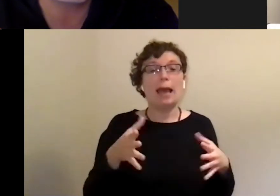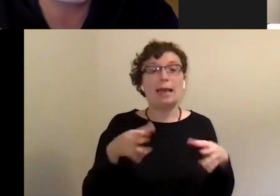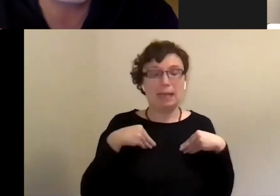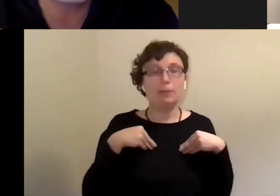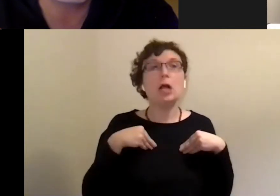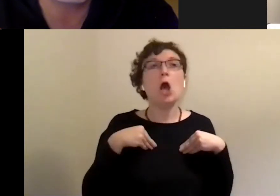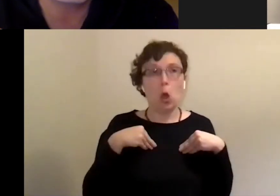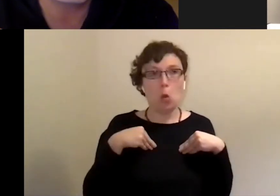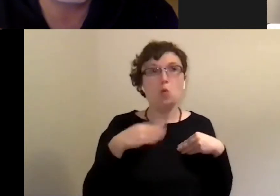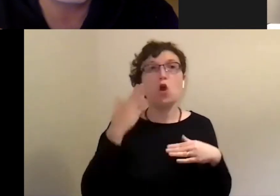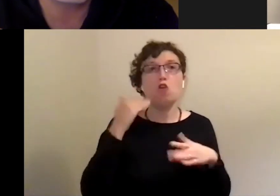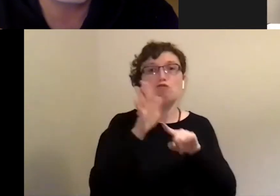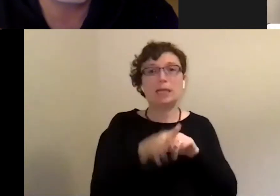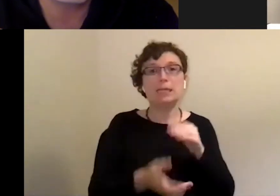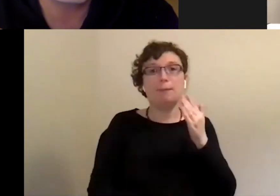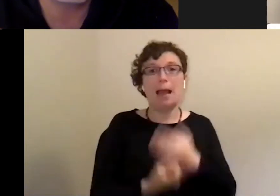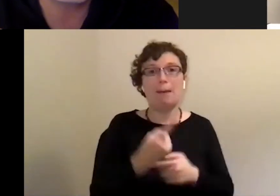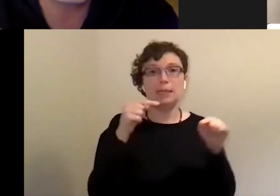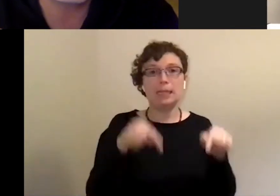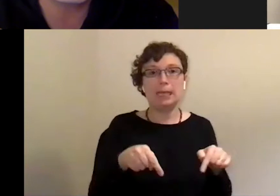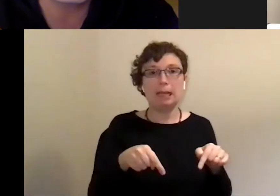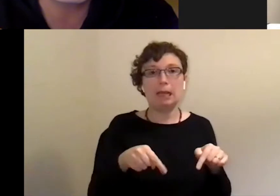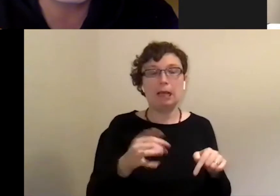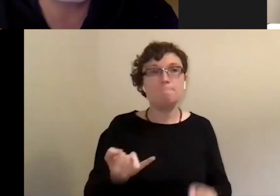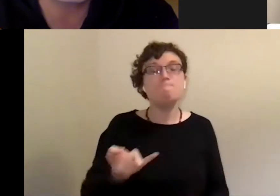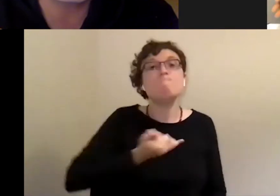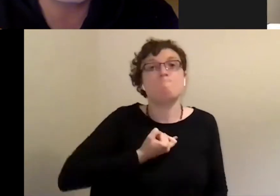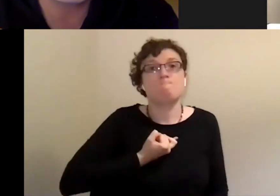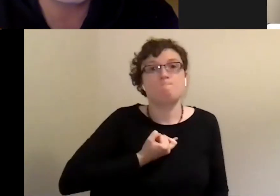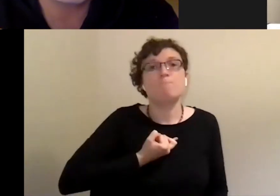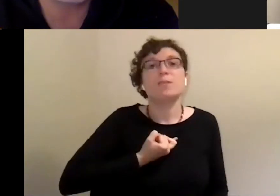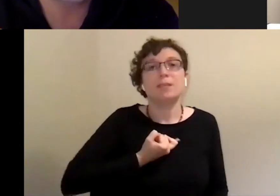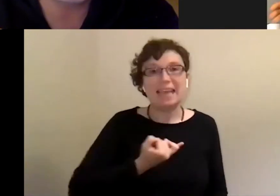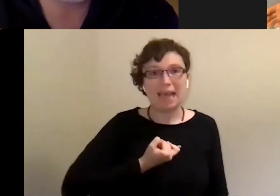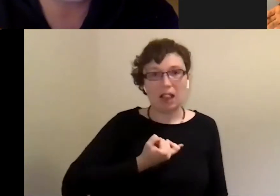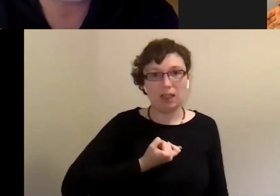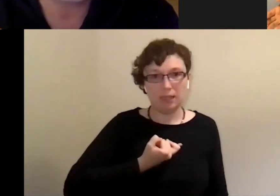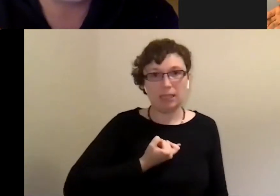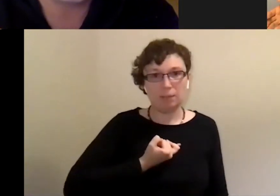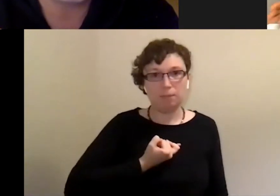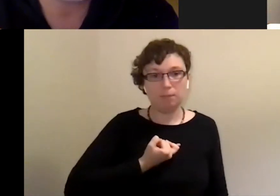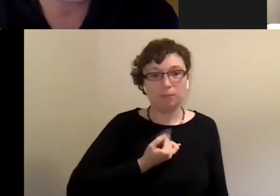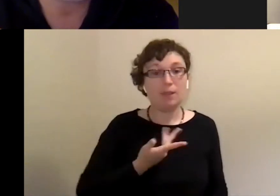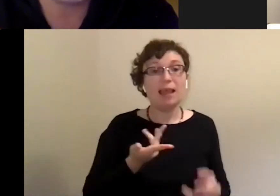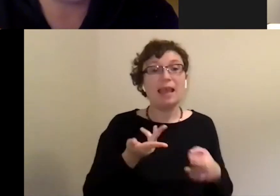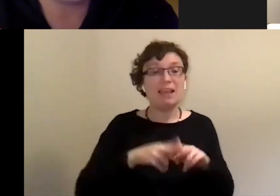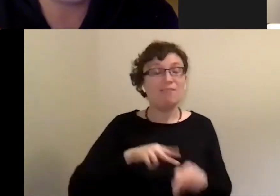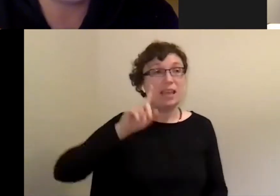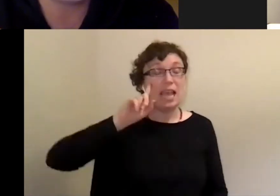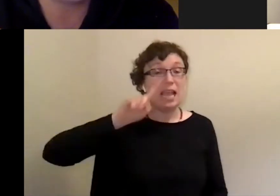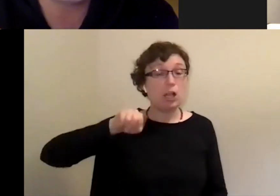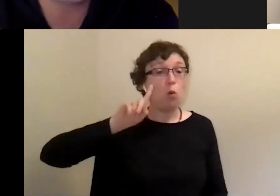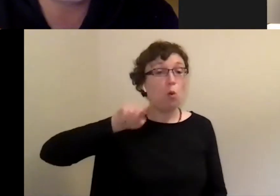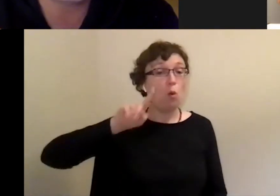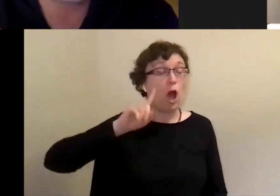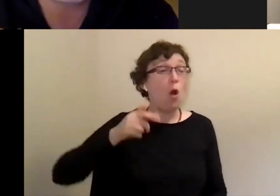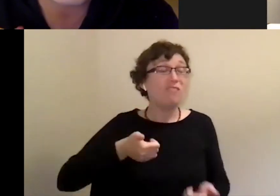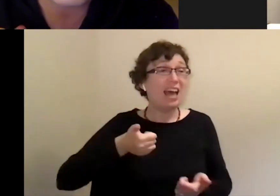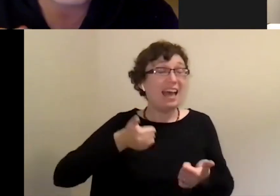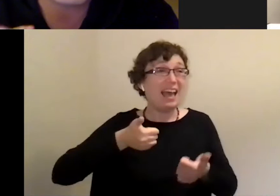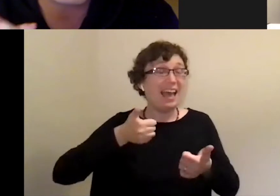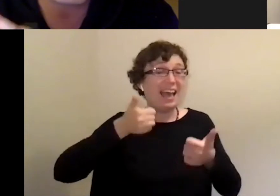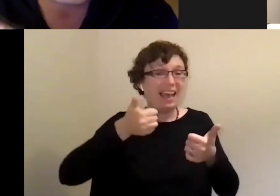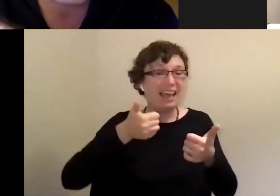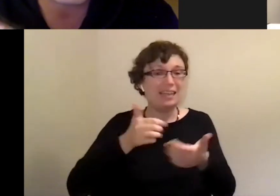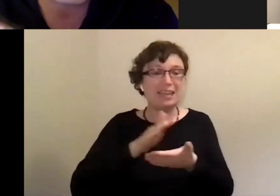And a lot of people don't want to do something because it doesn't affect them at all. So you don't want to address that